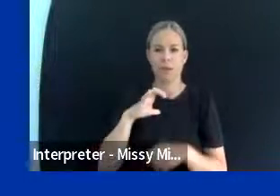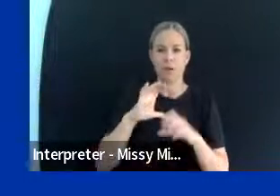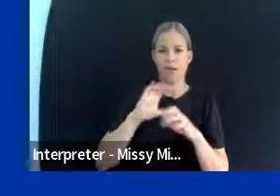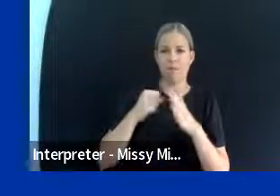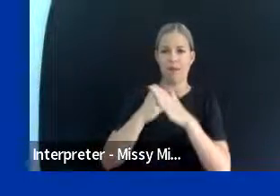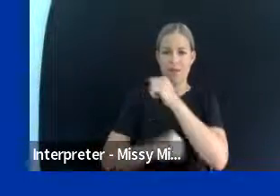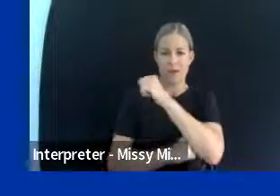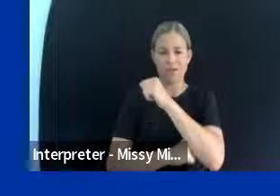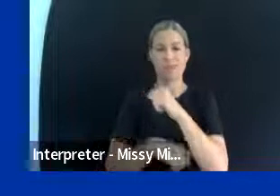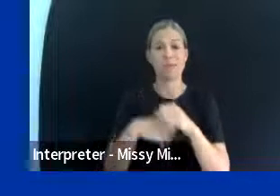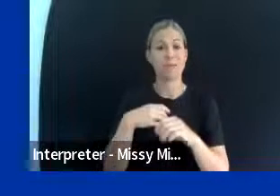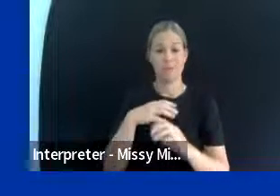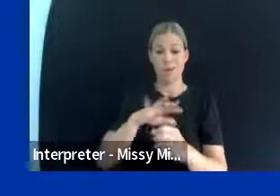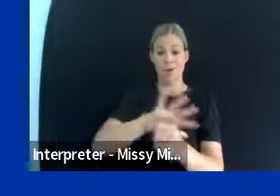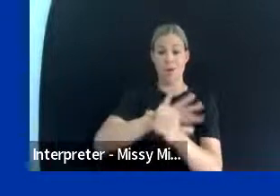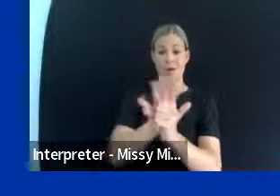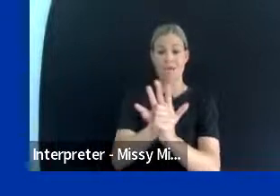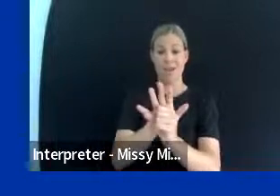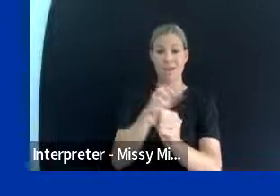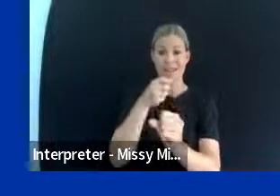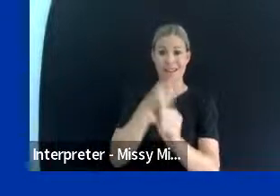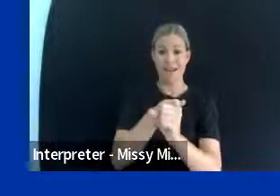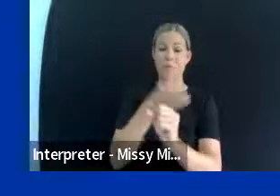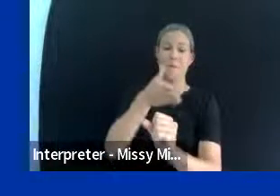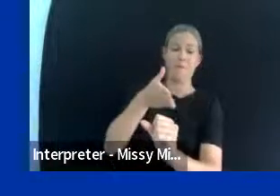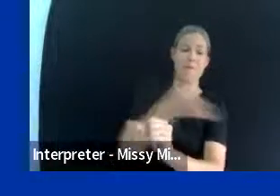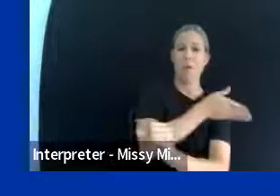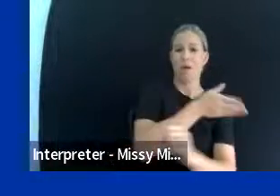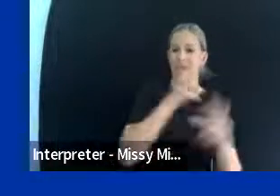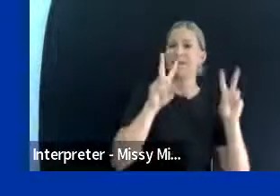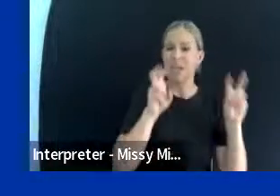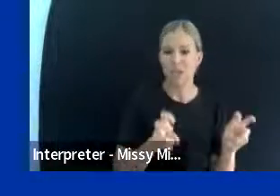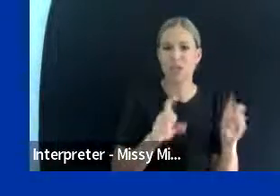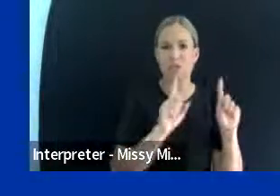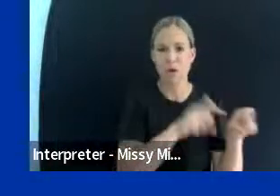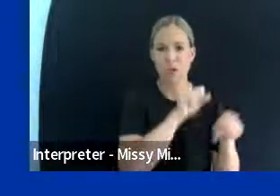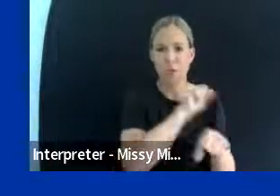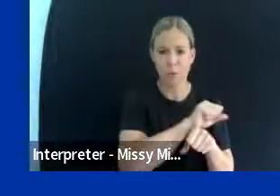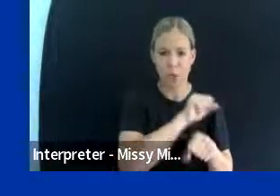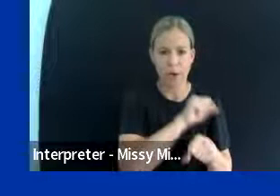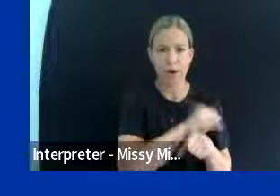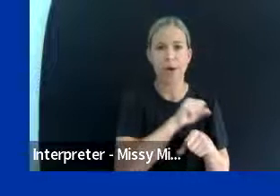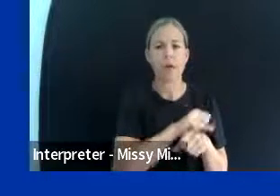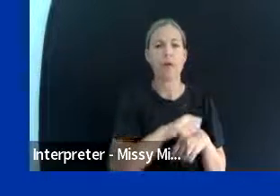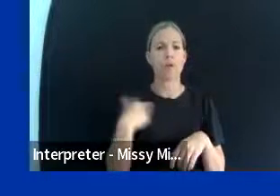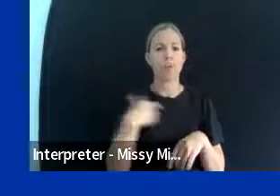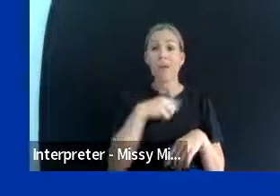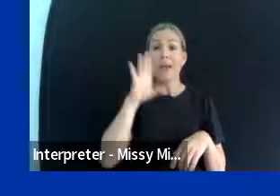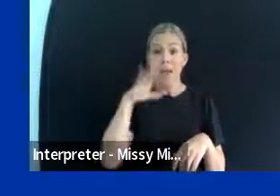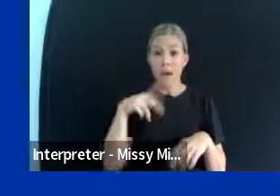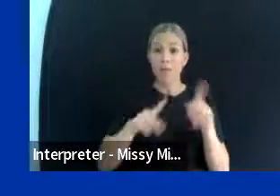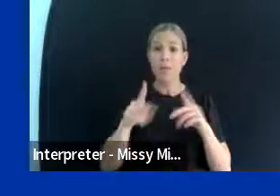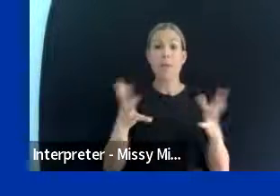workforce crisis. So if we know our businesses across our Commonwealth need employees, and we know there are people who want to go to work that